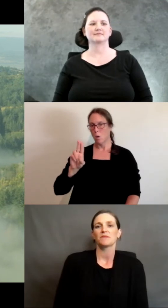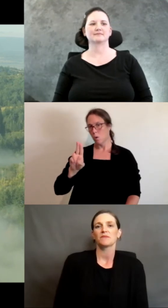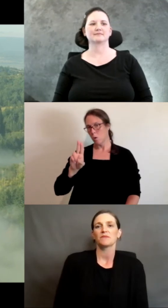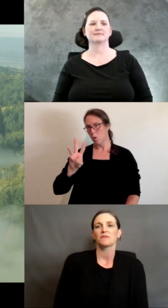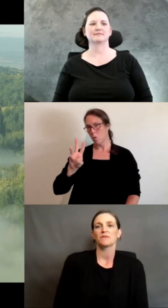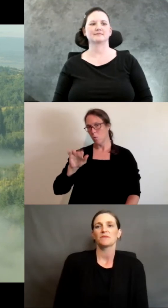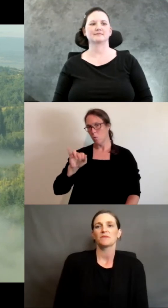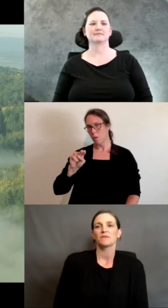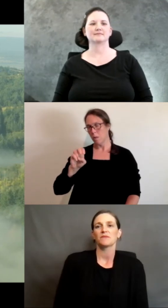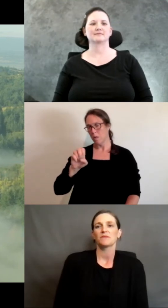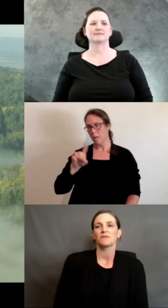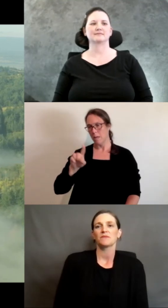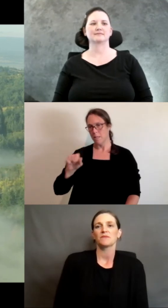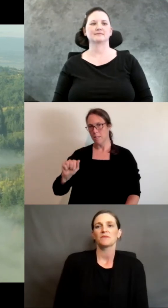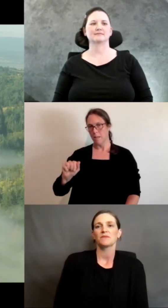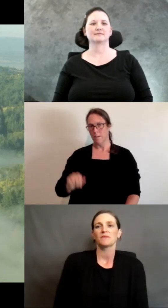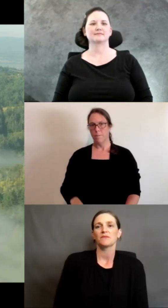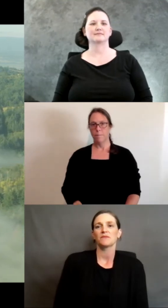Gabriella.